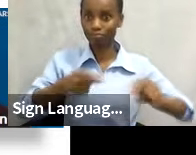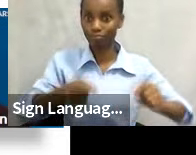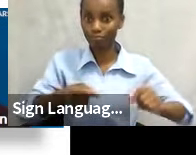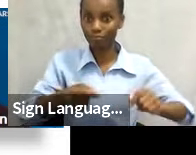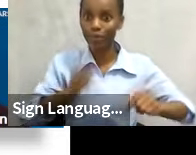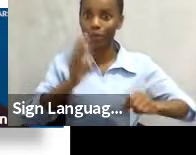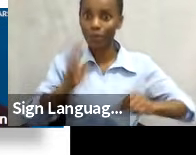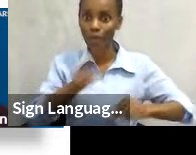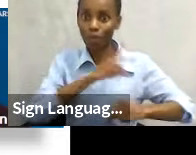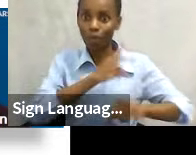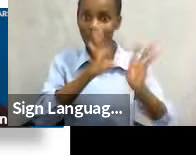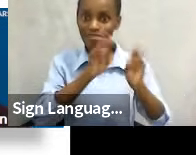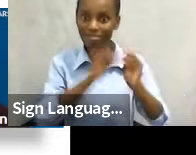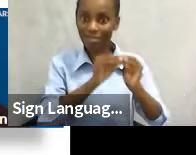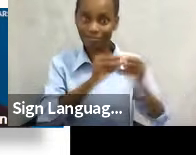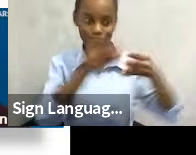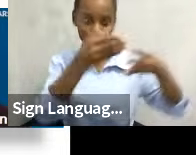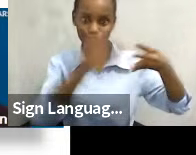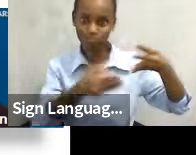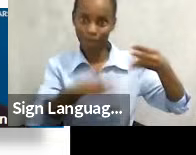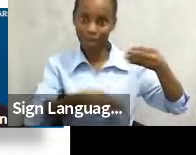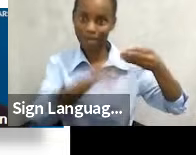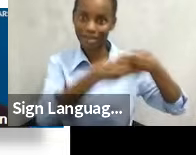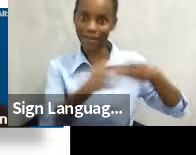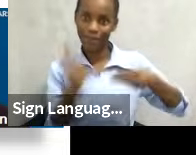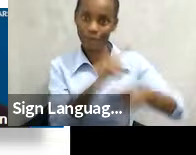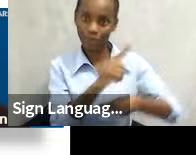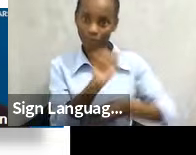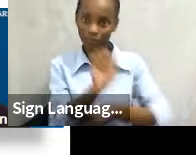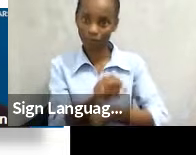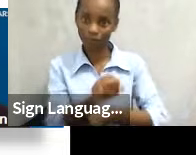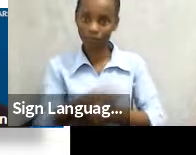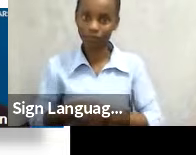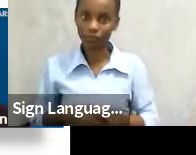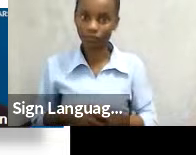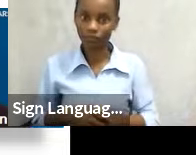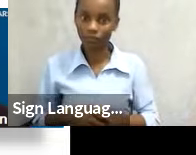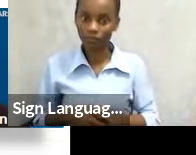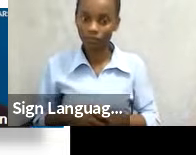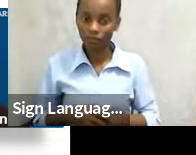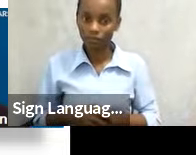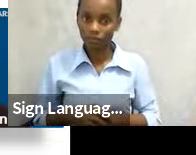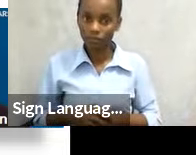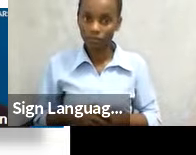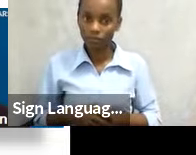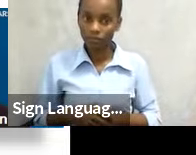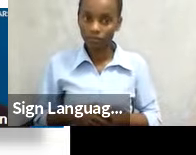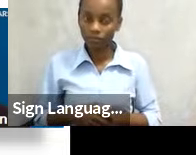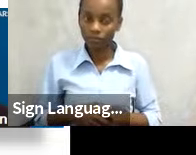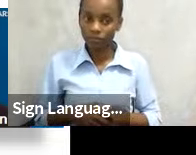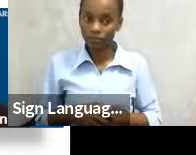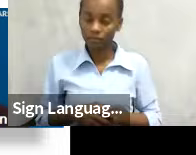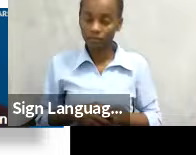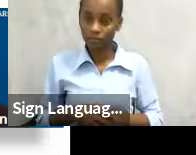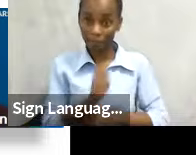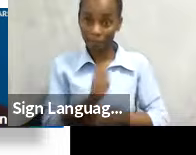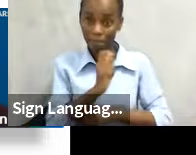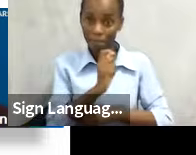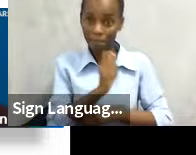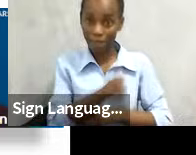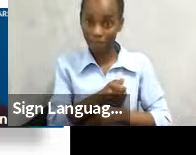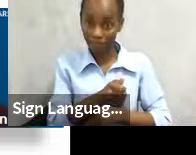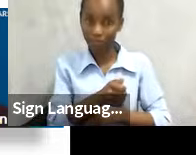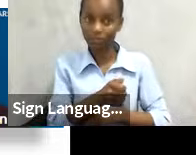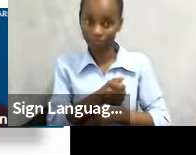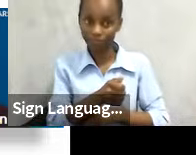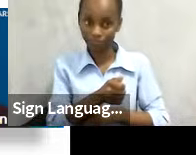On to submit a payment allocation. Again, I'm going to keep drawing on our vision so that you as our